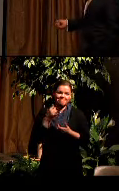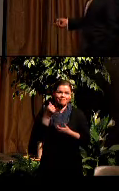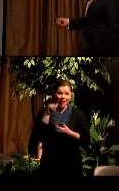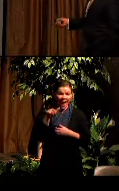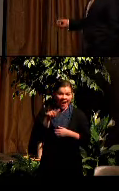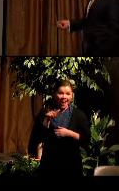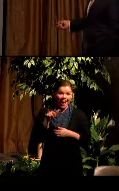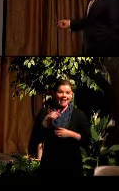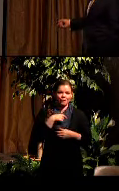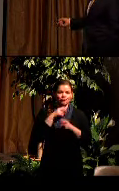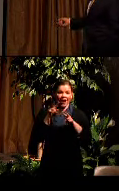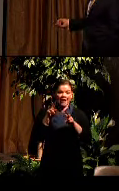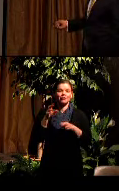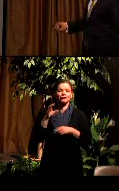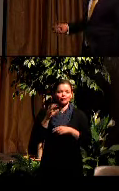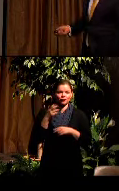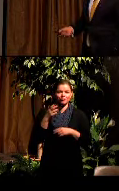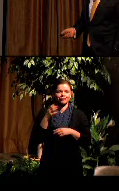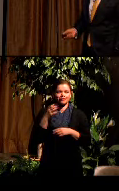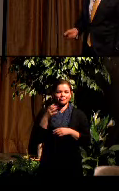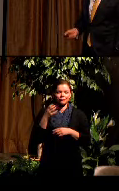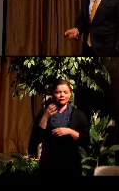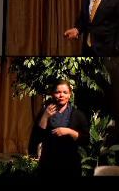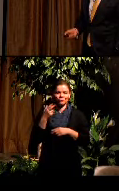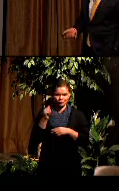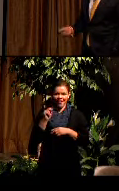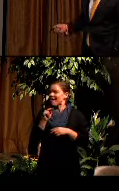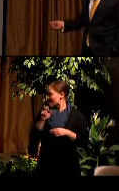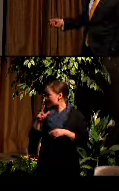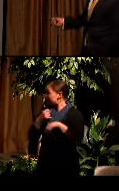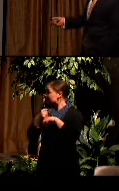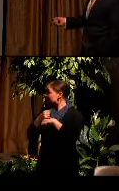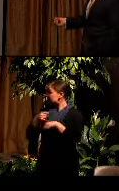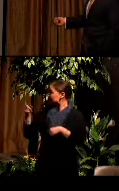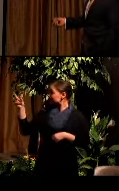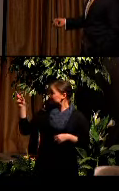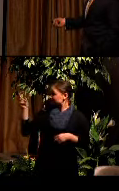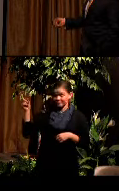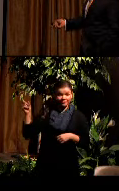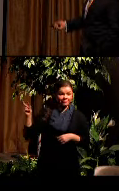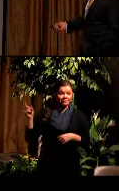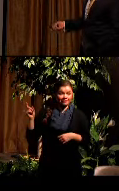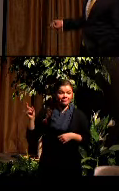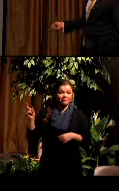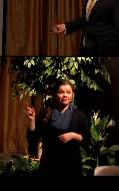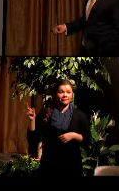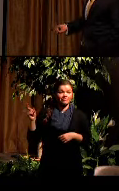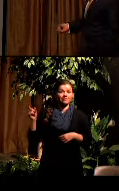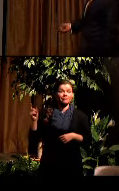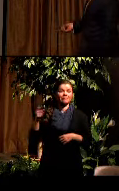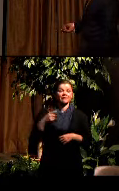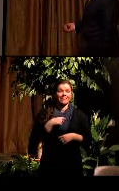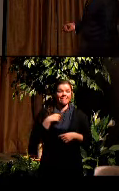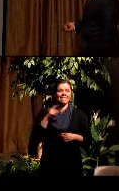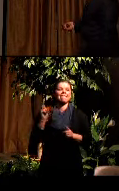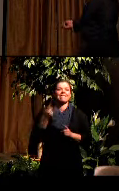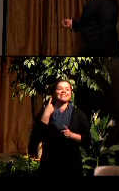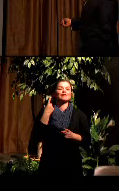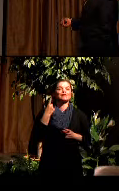knots, a species that was just threatened and has never actually been tracked remotely with a satellite transmitter. We're the first to do it, just happened a couple months